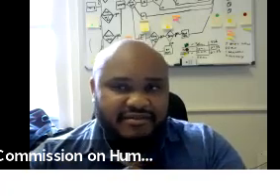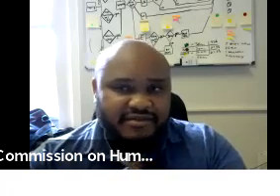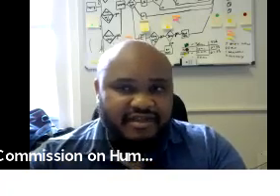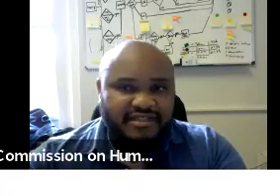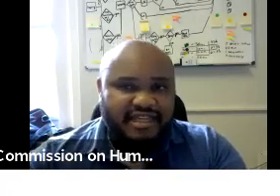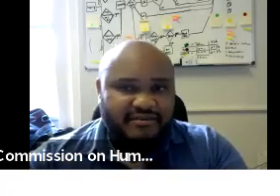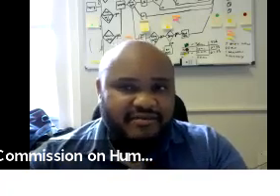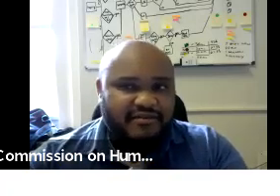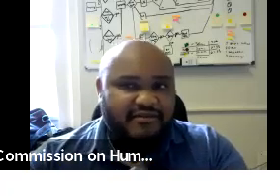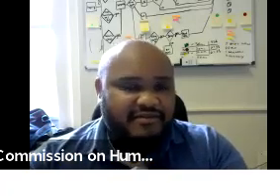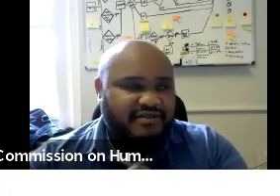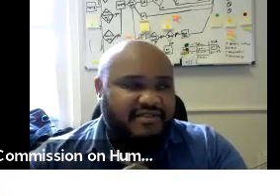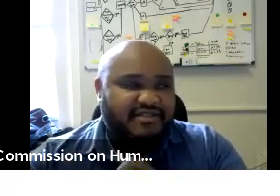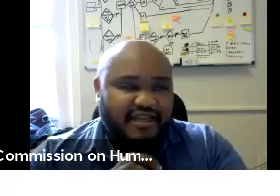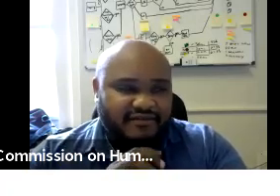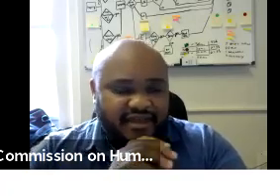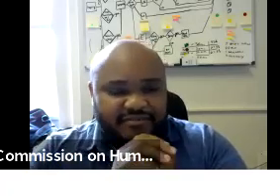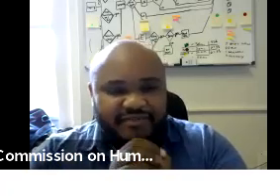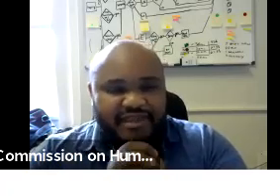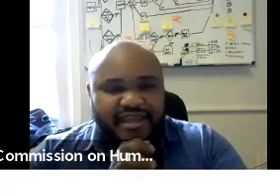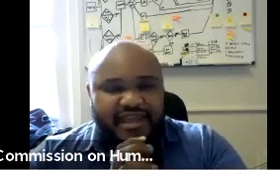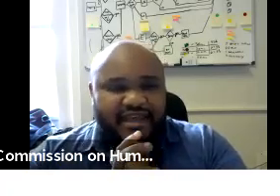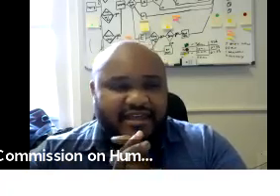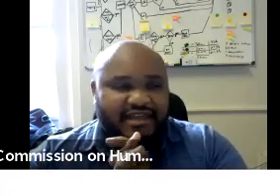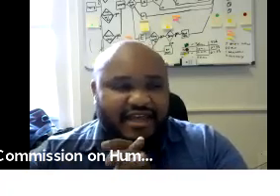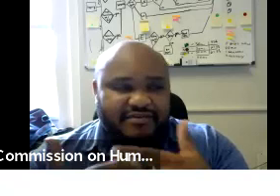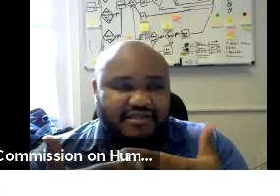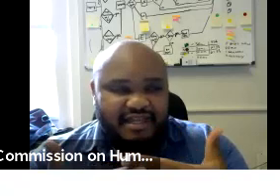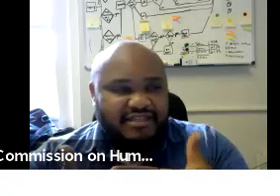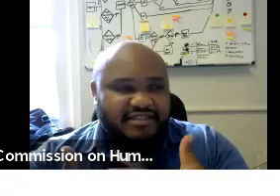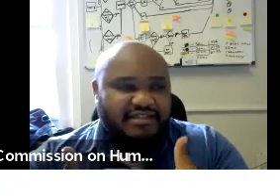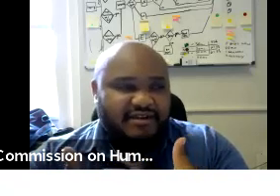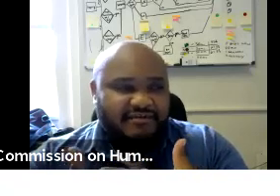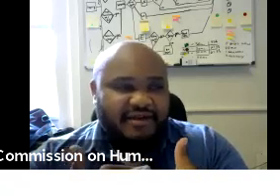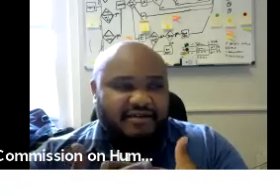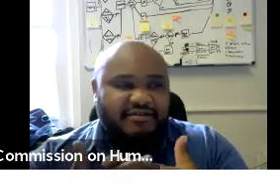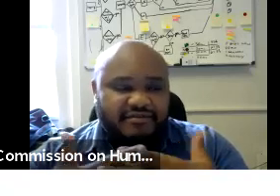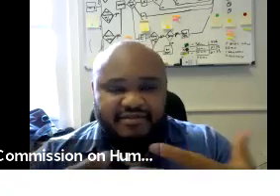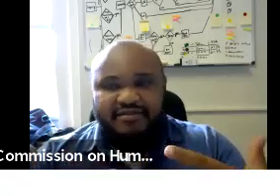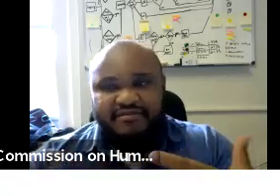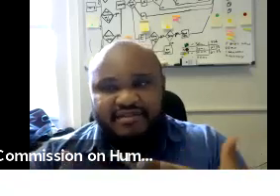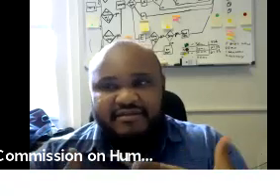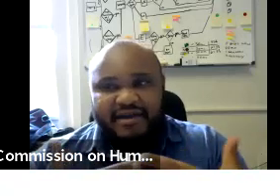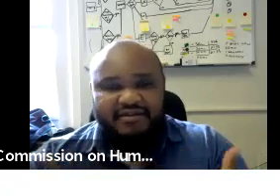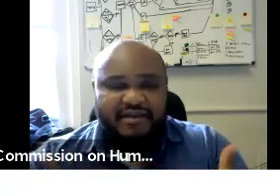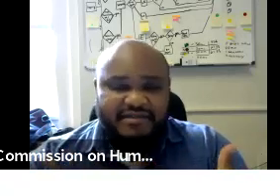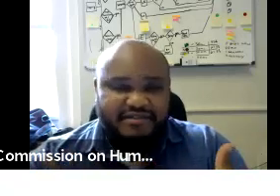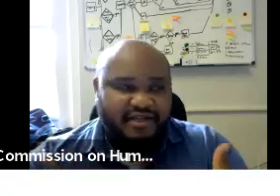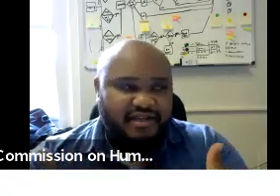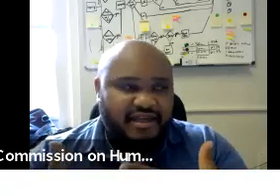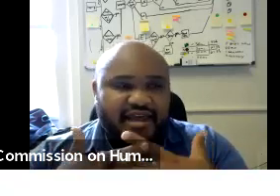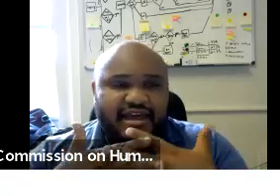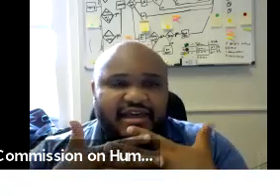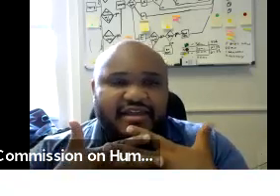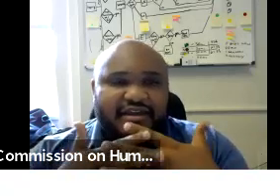It's usually stable over a person's lifetime, and as we said, it's determined by chromosomes and